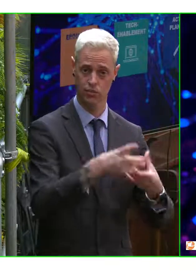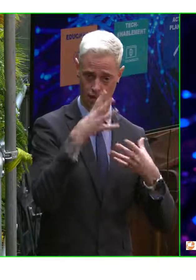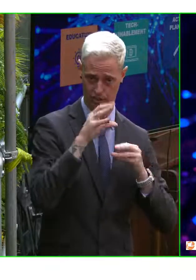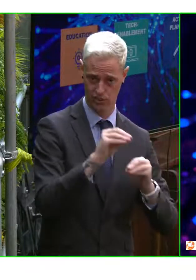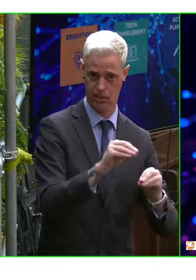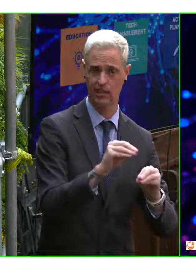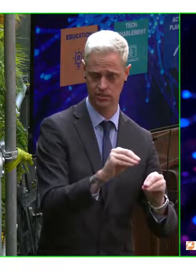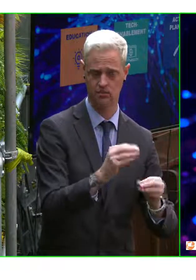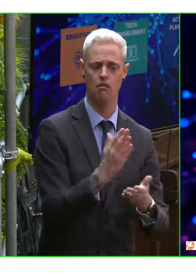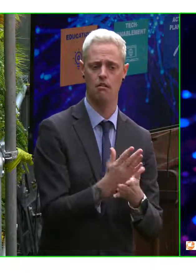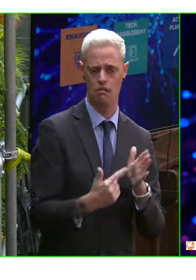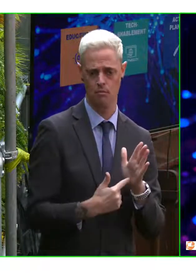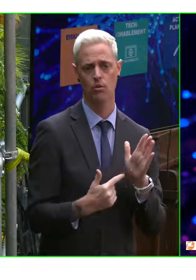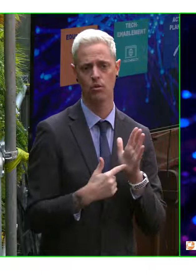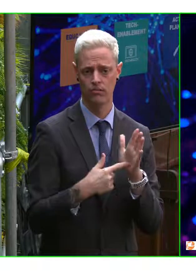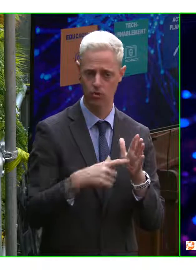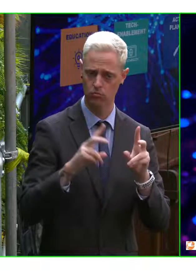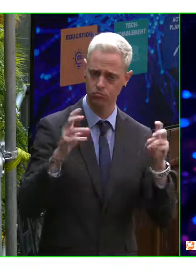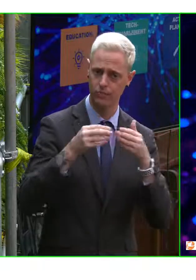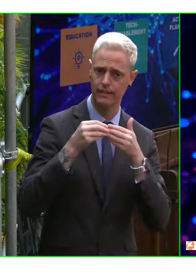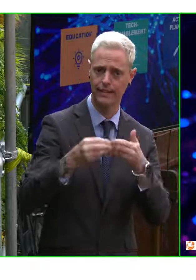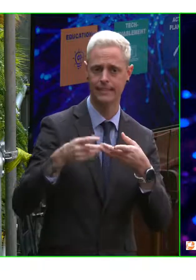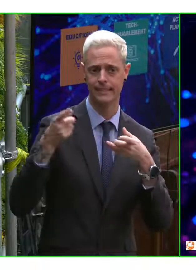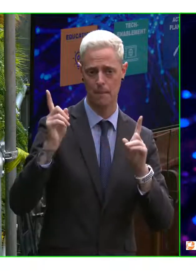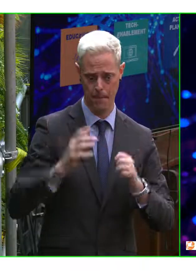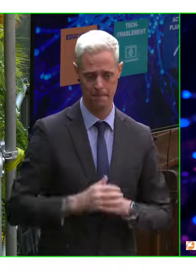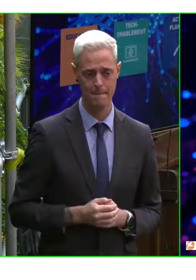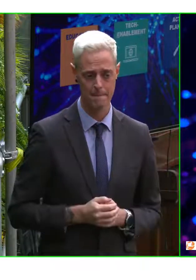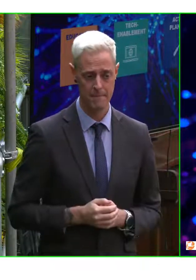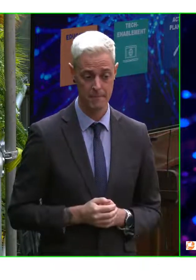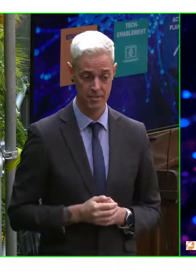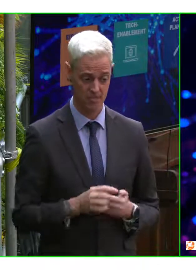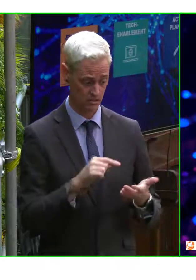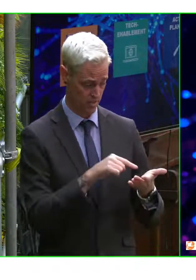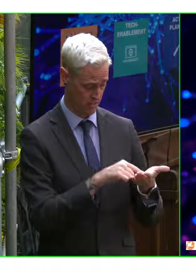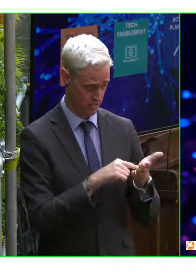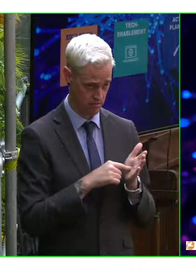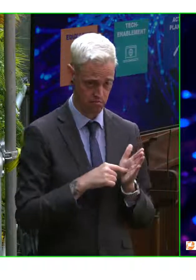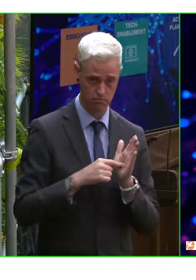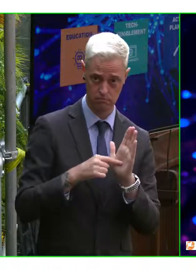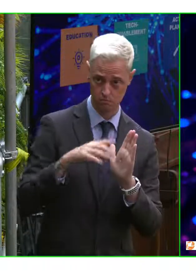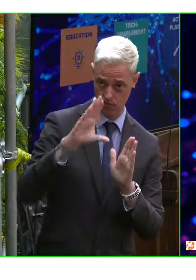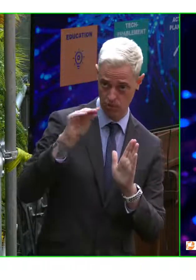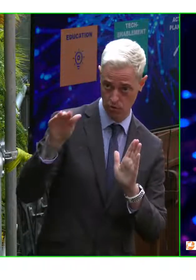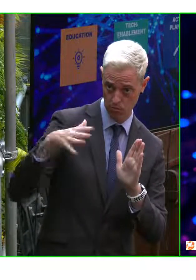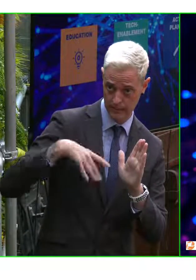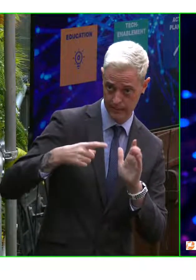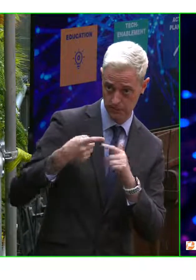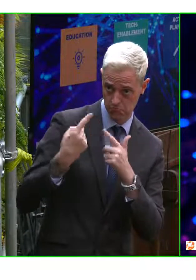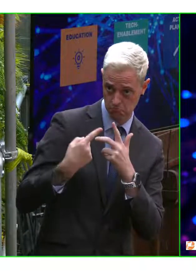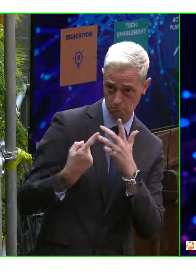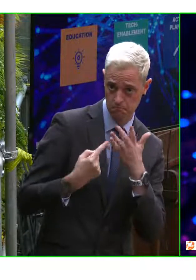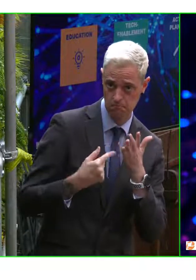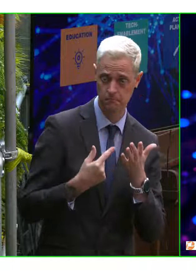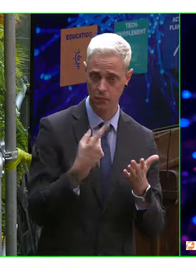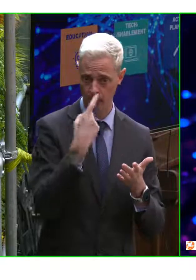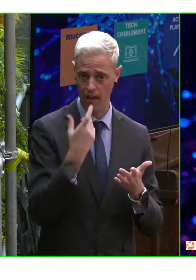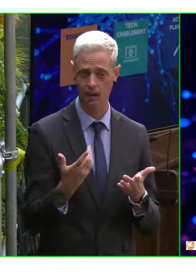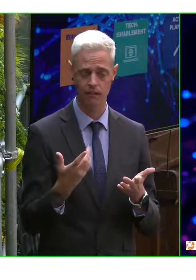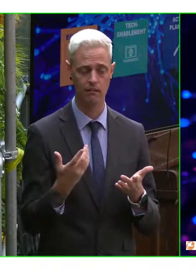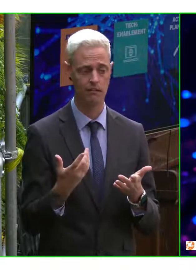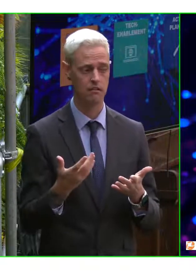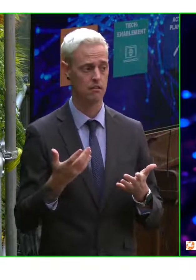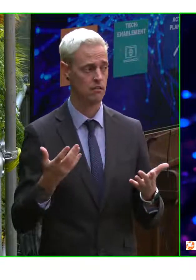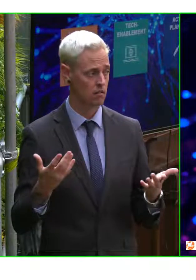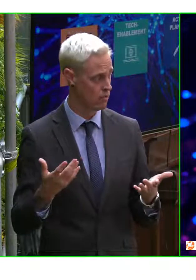the importance of leadership. Well, this tool has helped inform leaders as to what's required. So looking across,